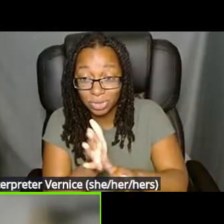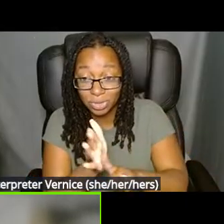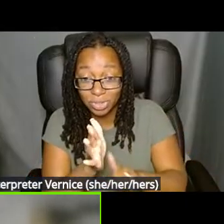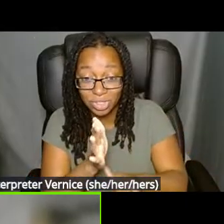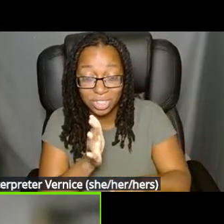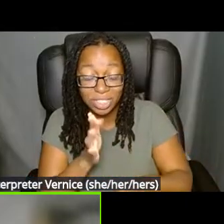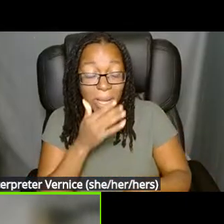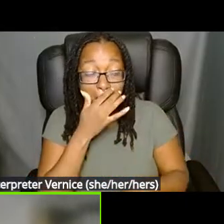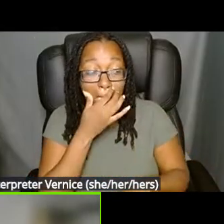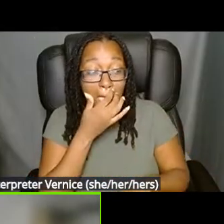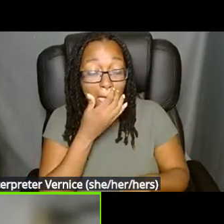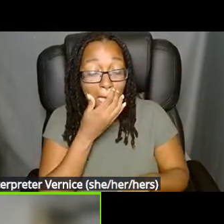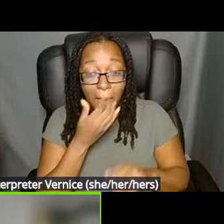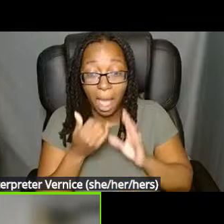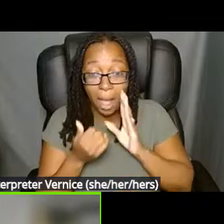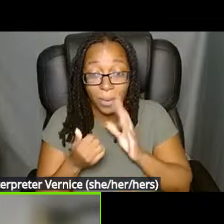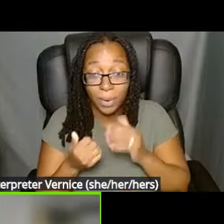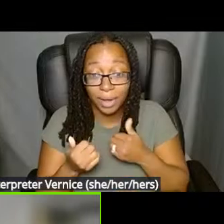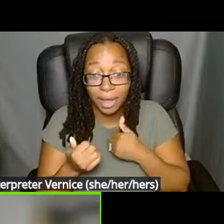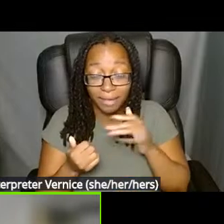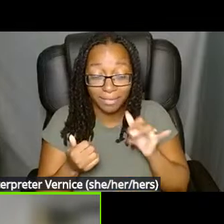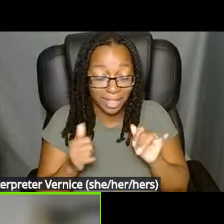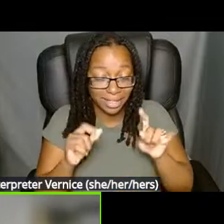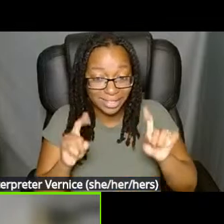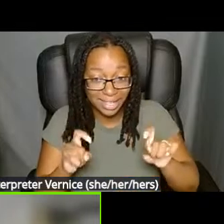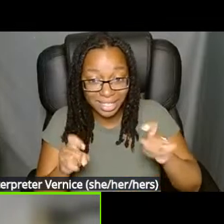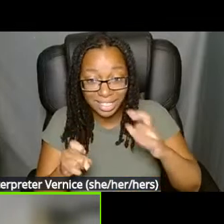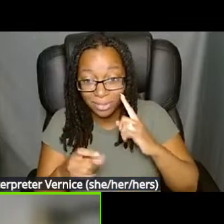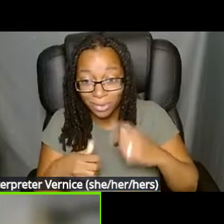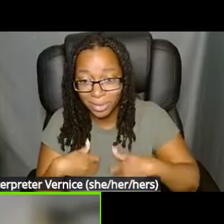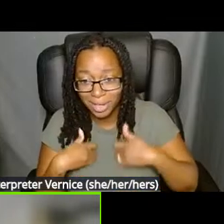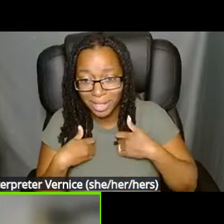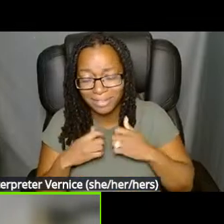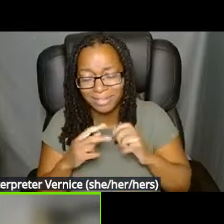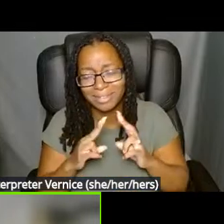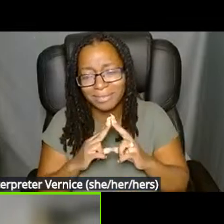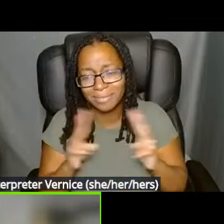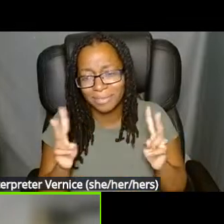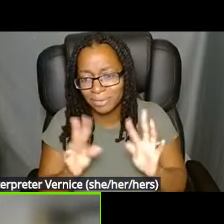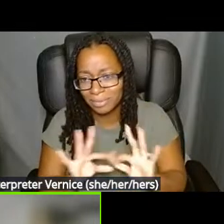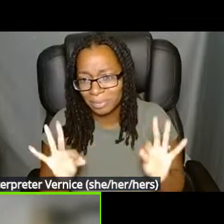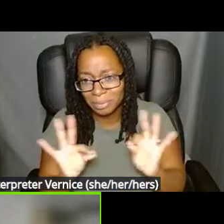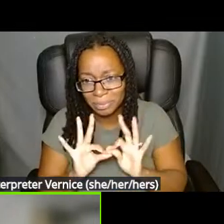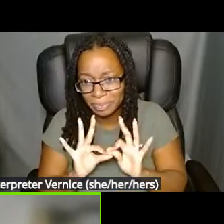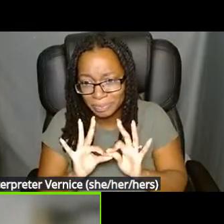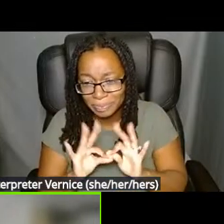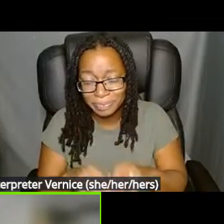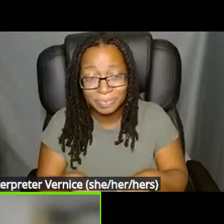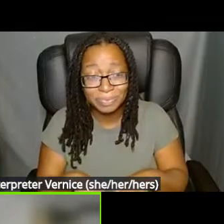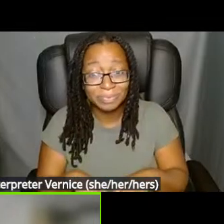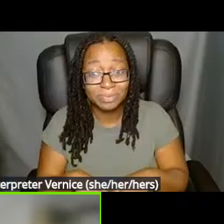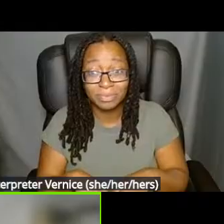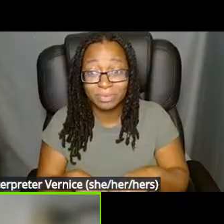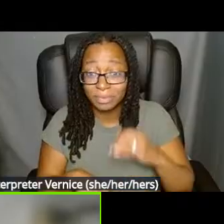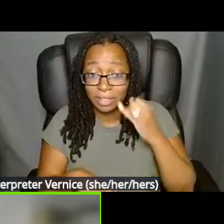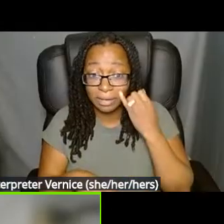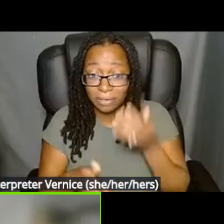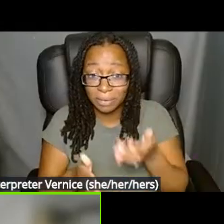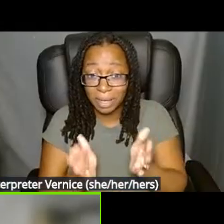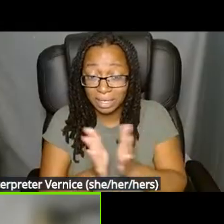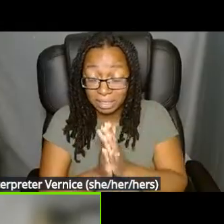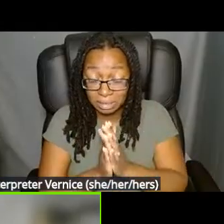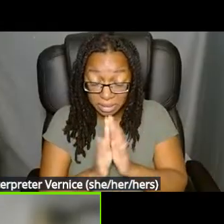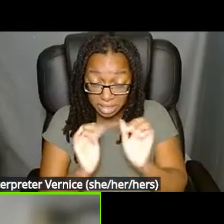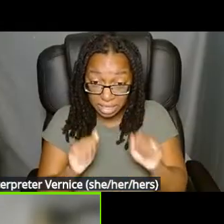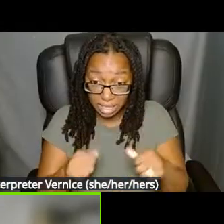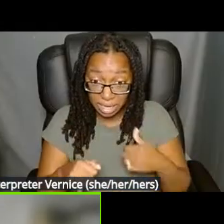that experiment of life is really, really important because if you asked me before my PhD, could I function the way I function